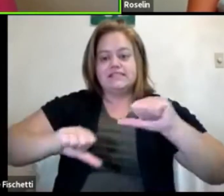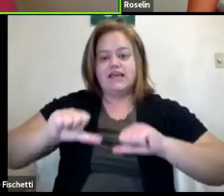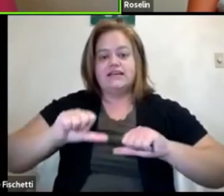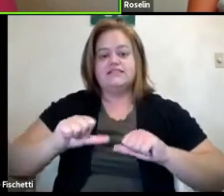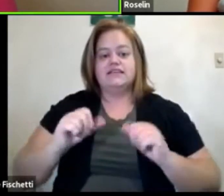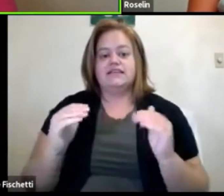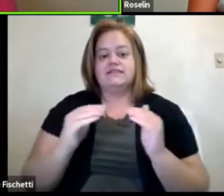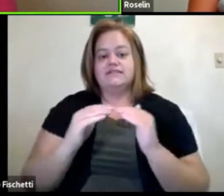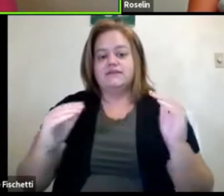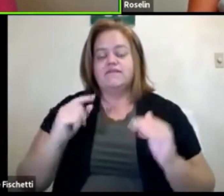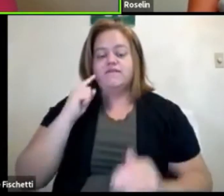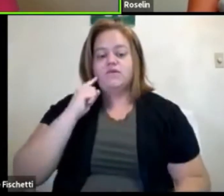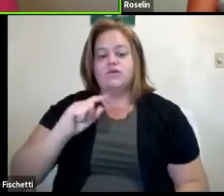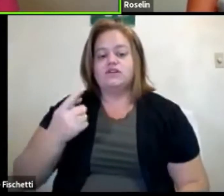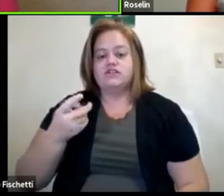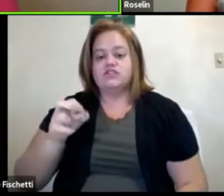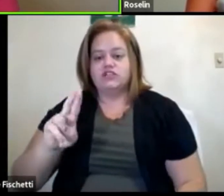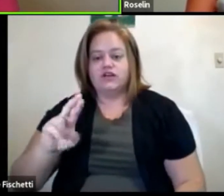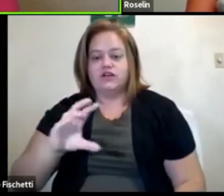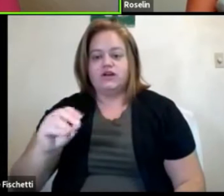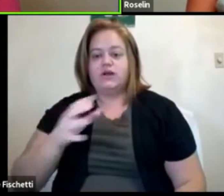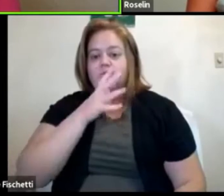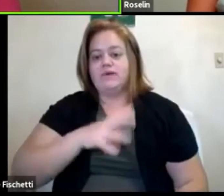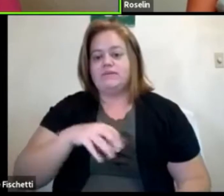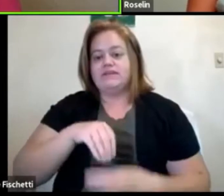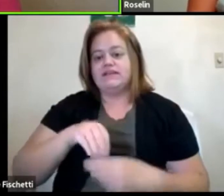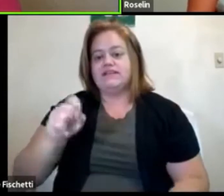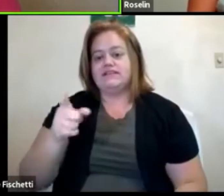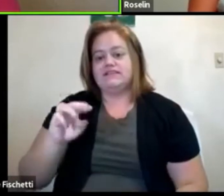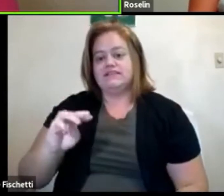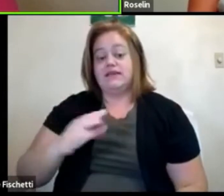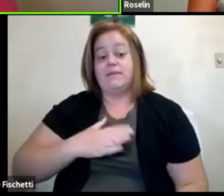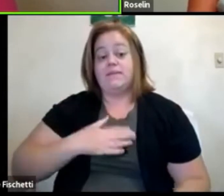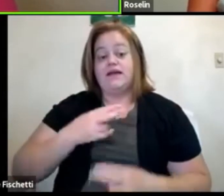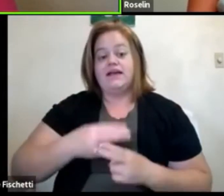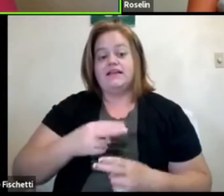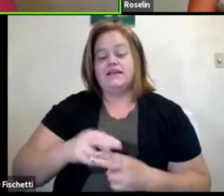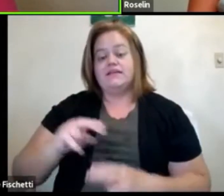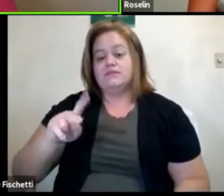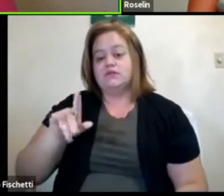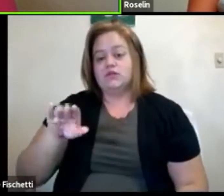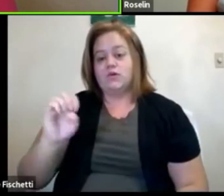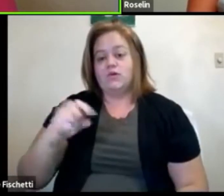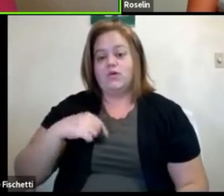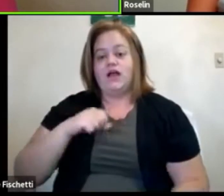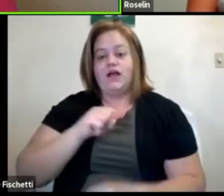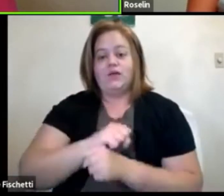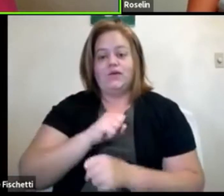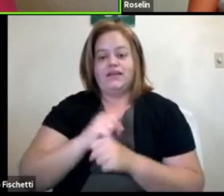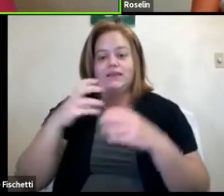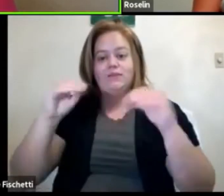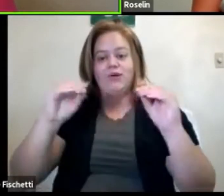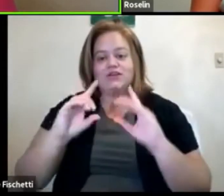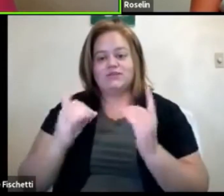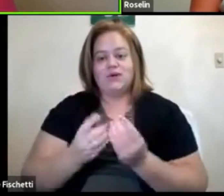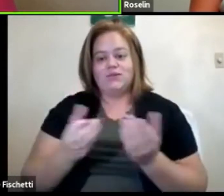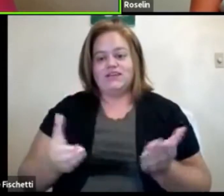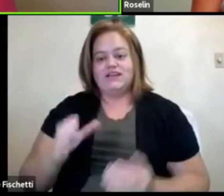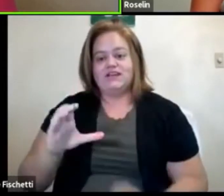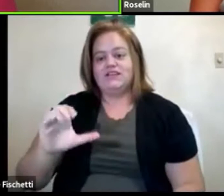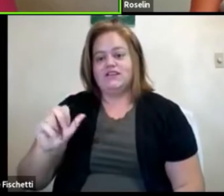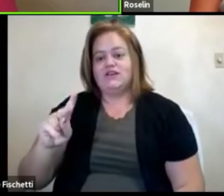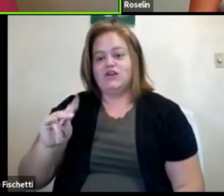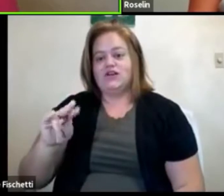in STEM. My name's Nicole Chenoweth. I work in the marketing department at Carnegie Science Center, and I'm so excited to be here